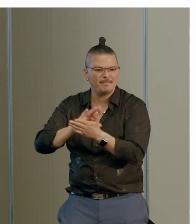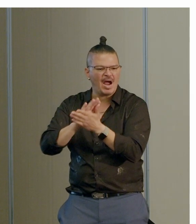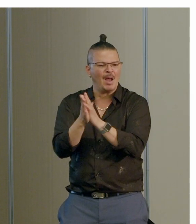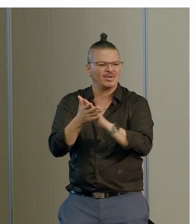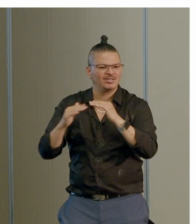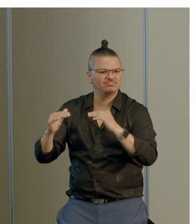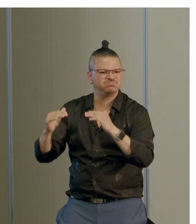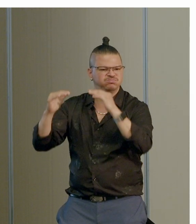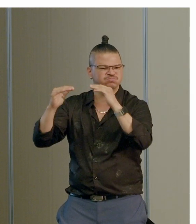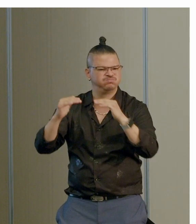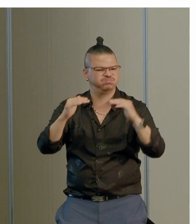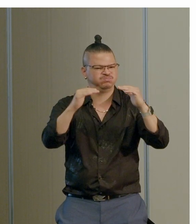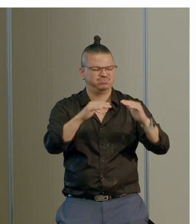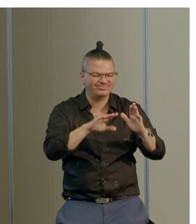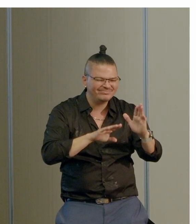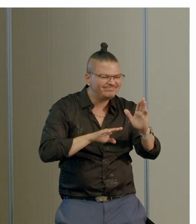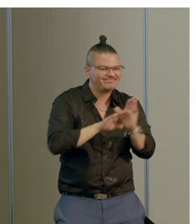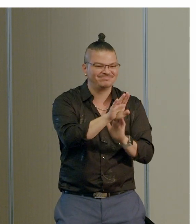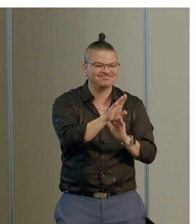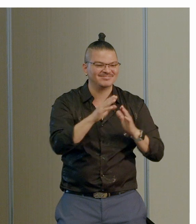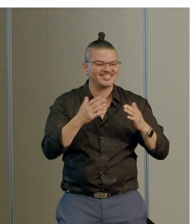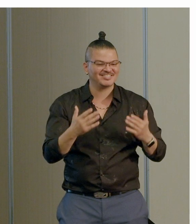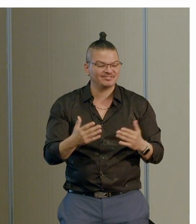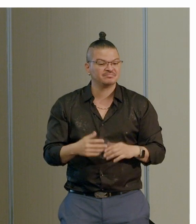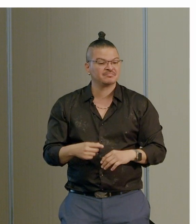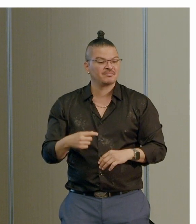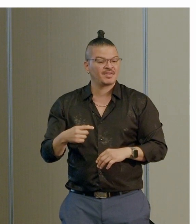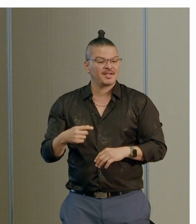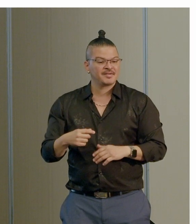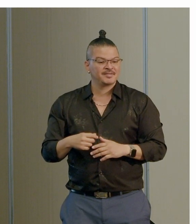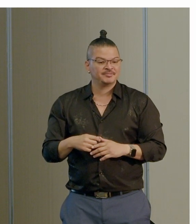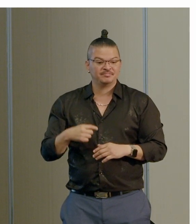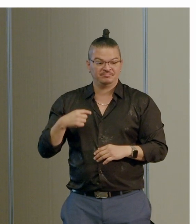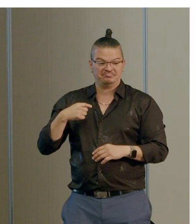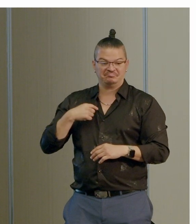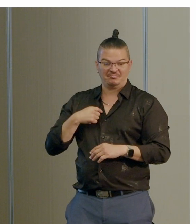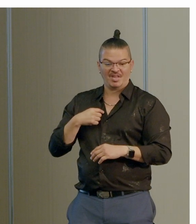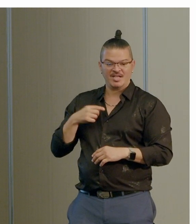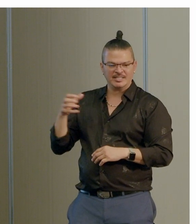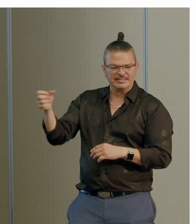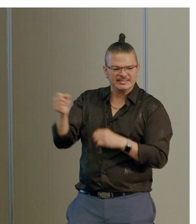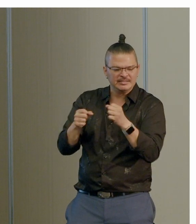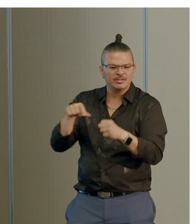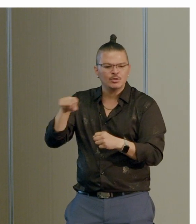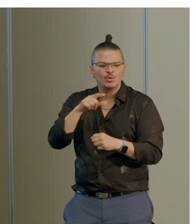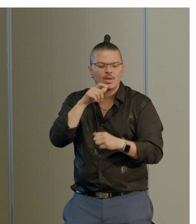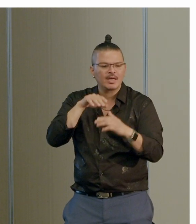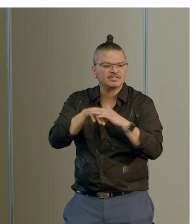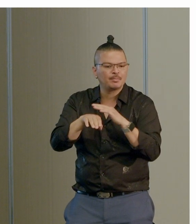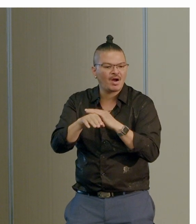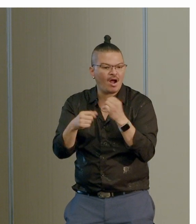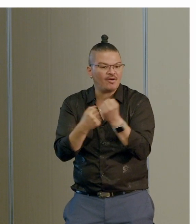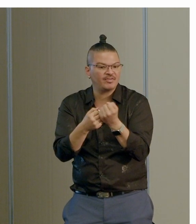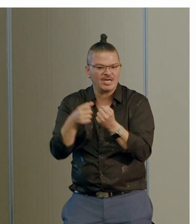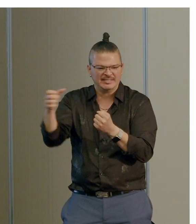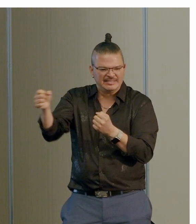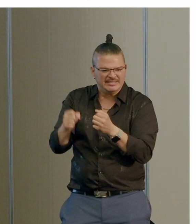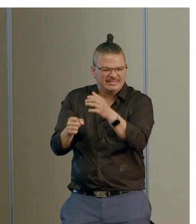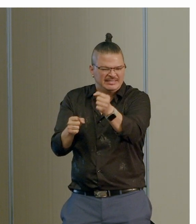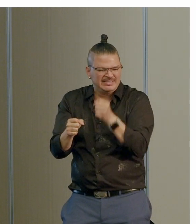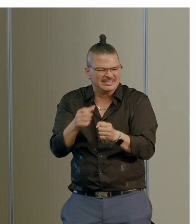some of the accessibility advocates that I knew and created an accessibility advisory